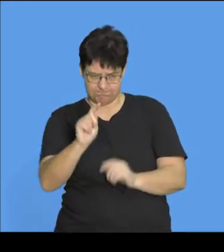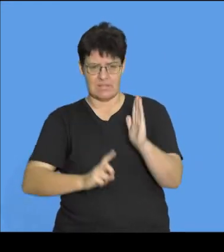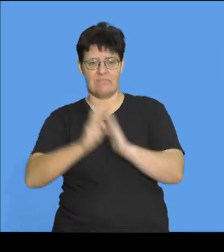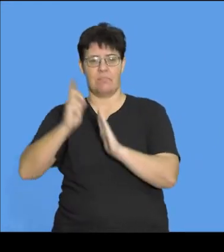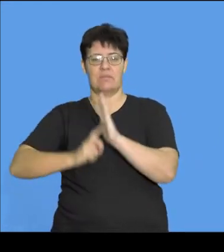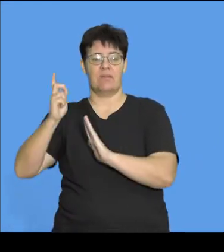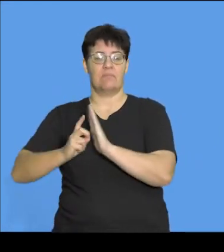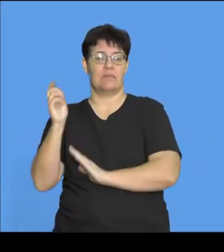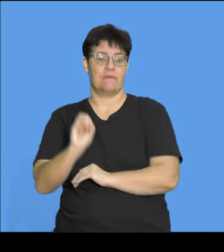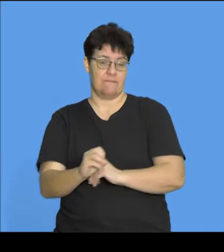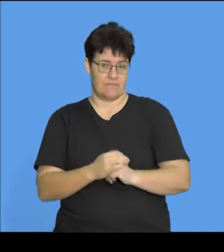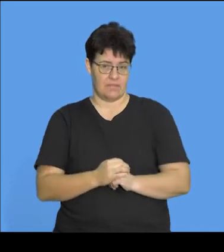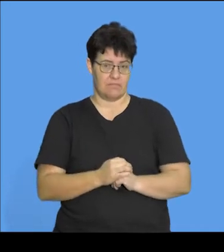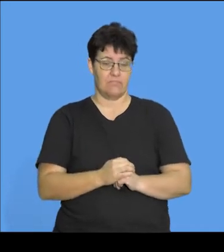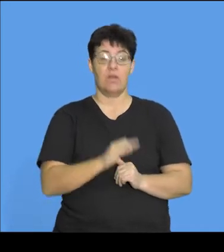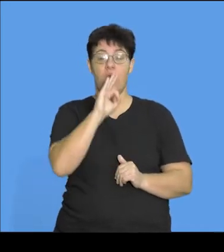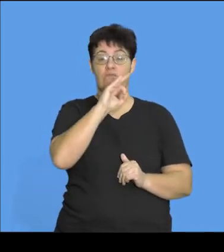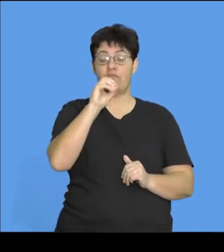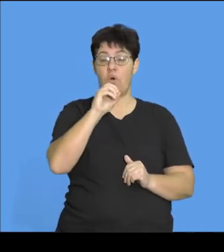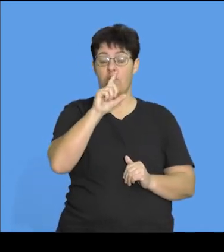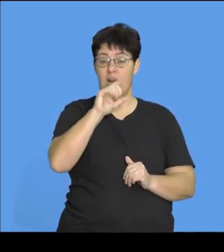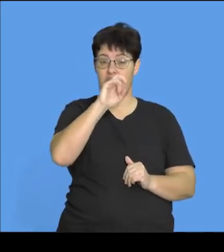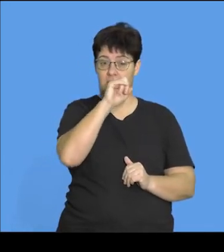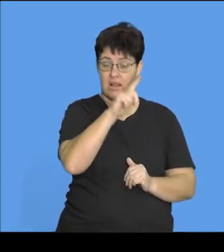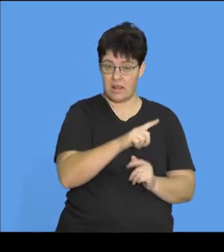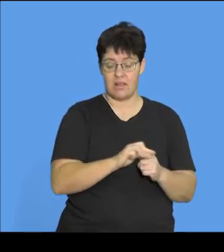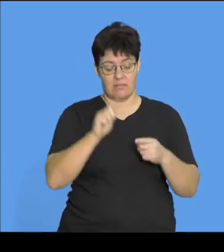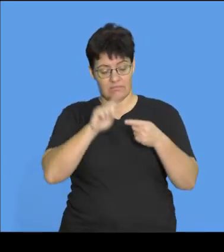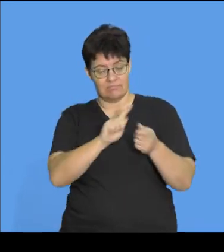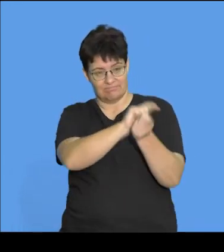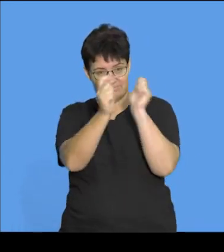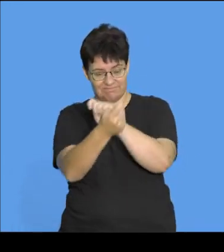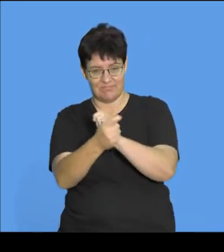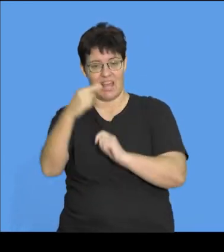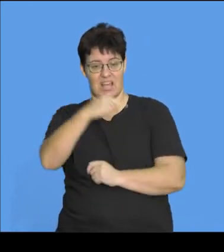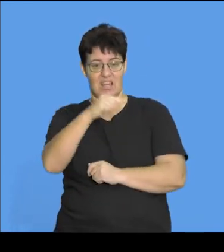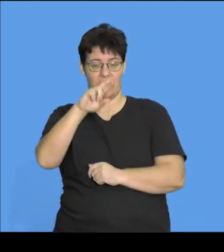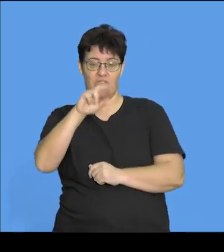follicle. We saw that maturing into a Graafian follicle, and